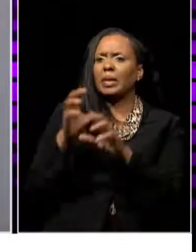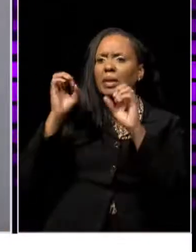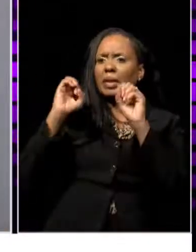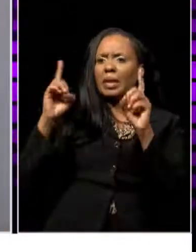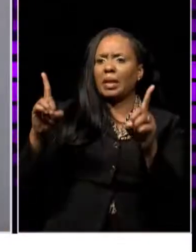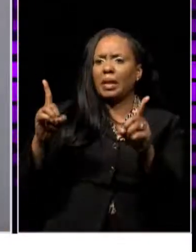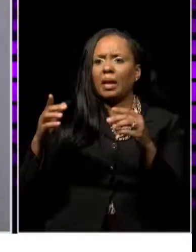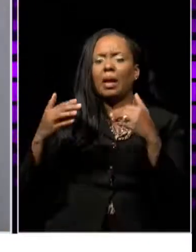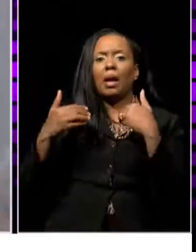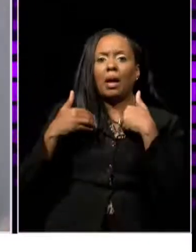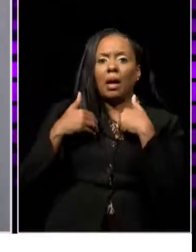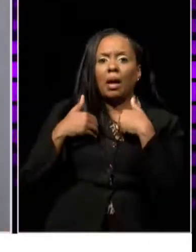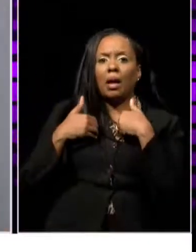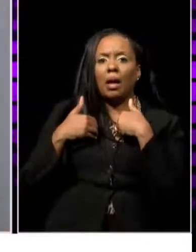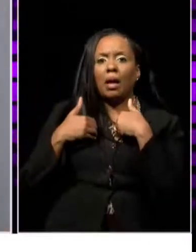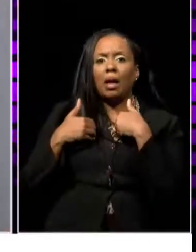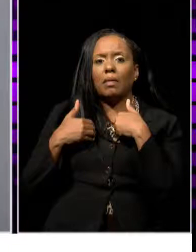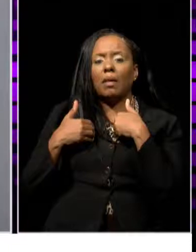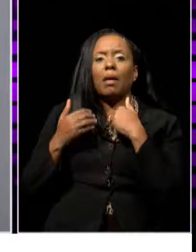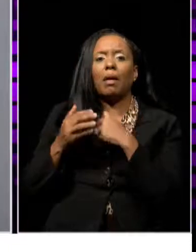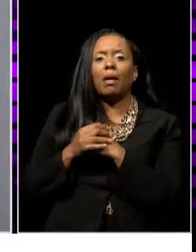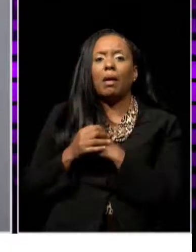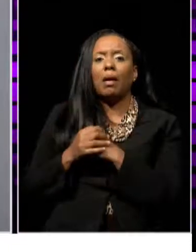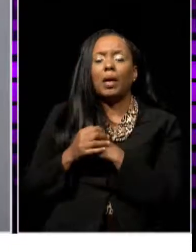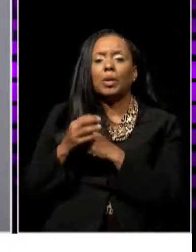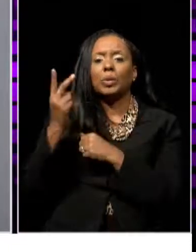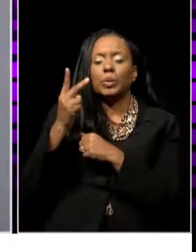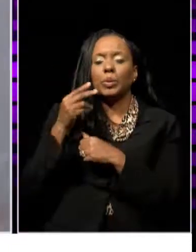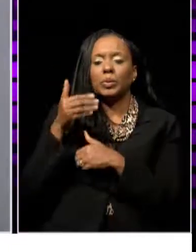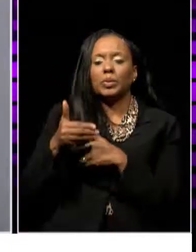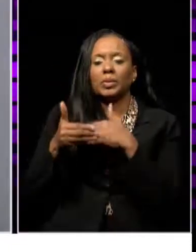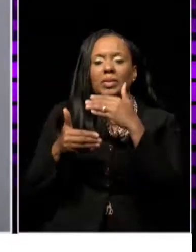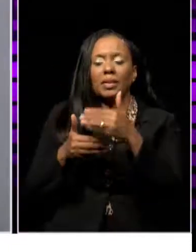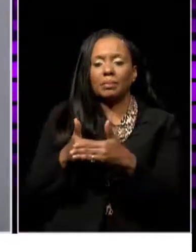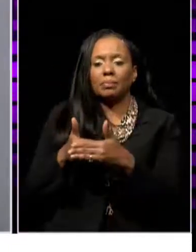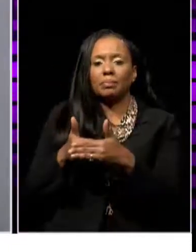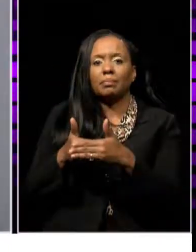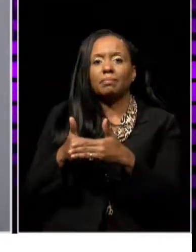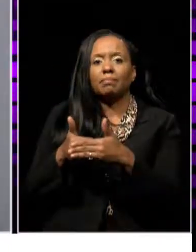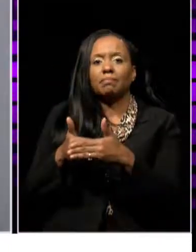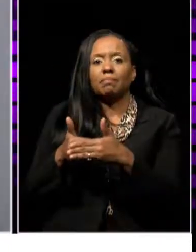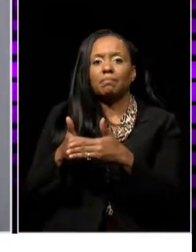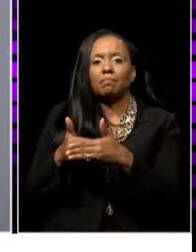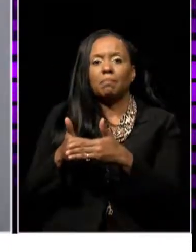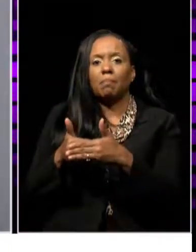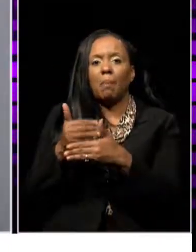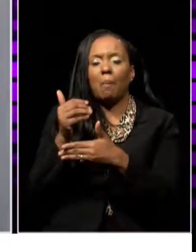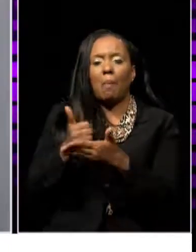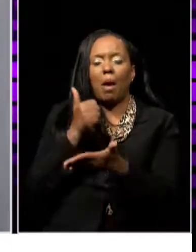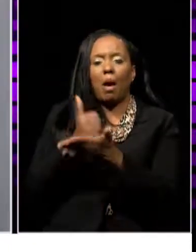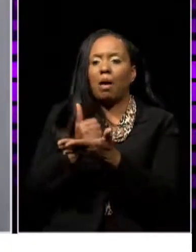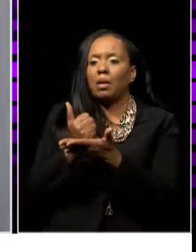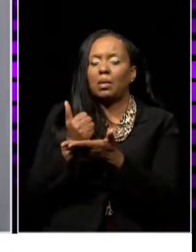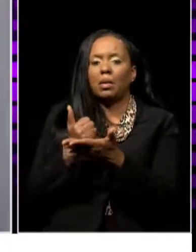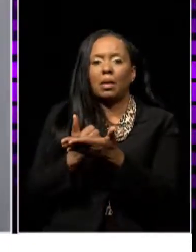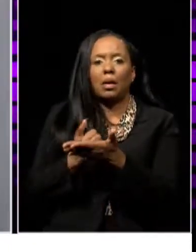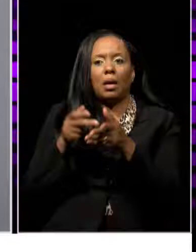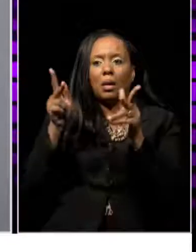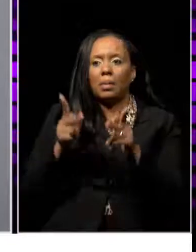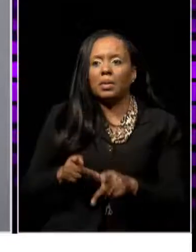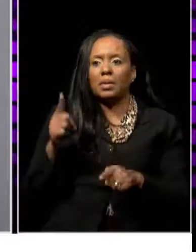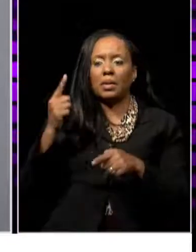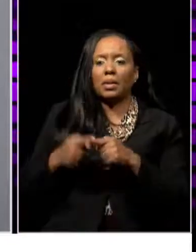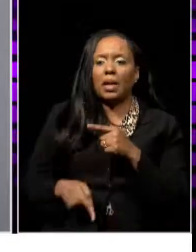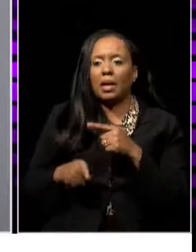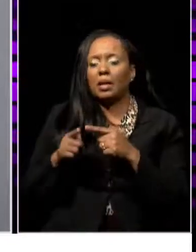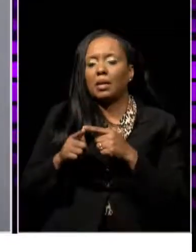two-step verification where the students' accounts are now secured. So you can't have a situation now where somebody will break into